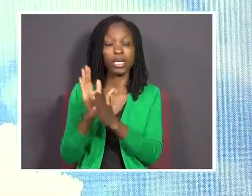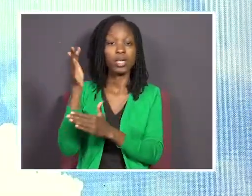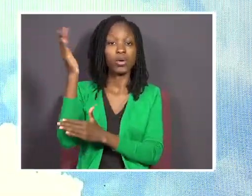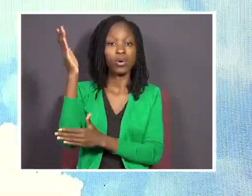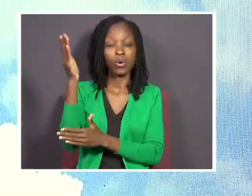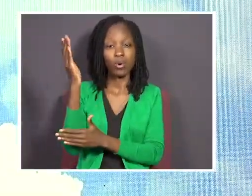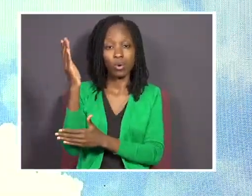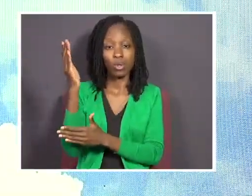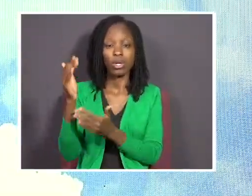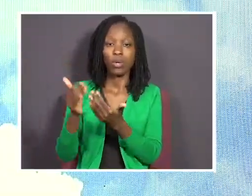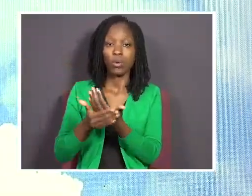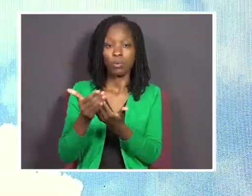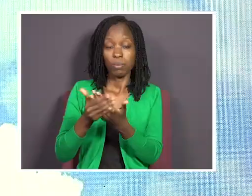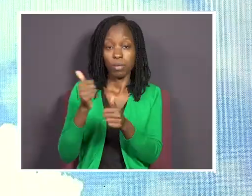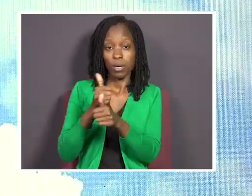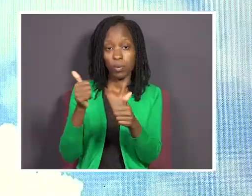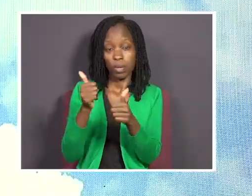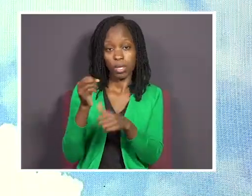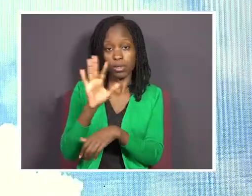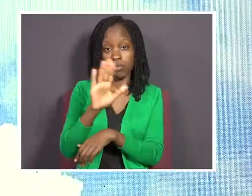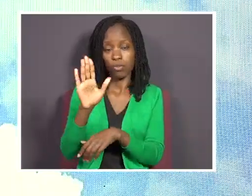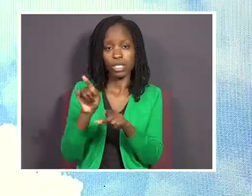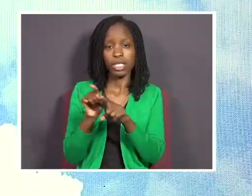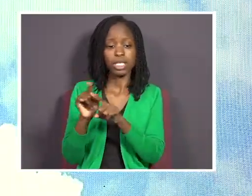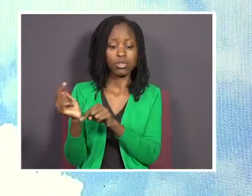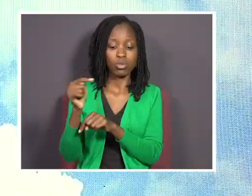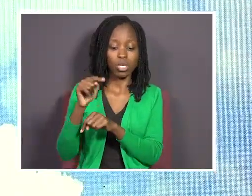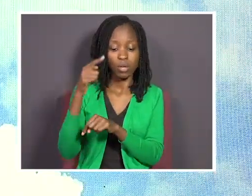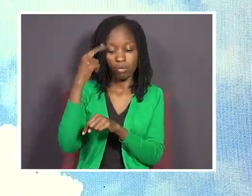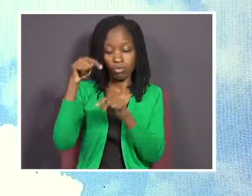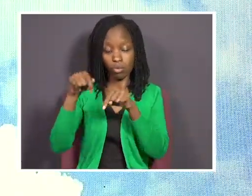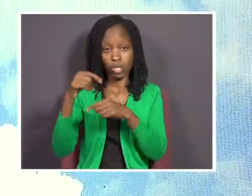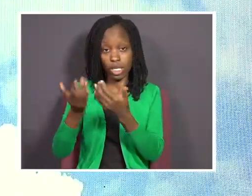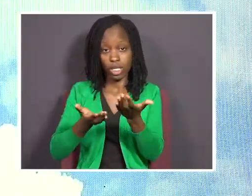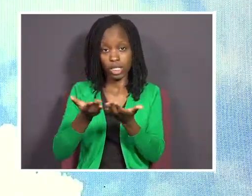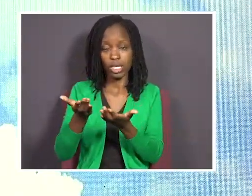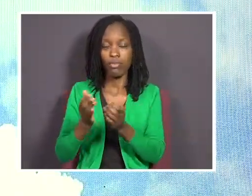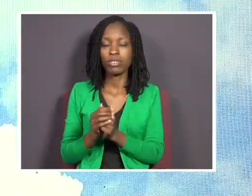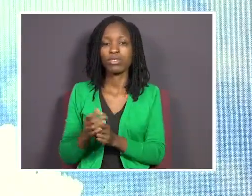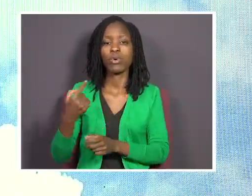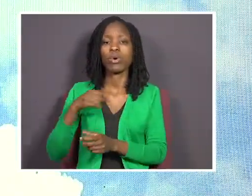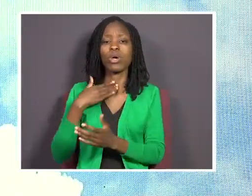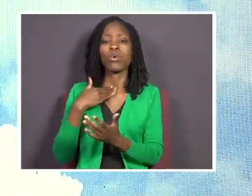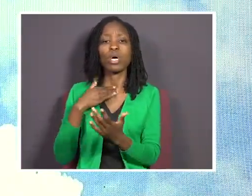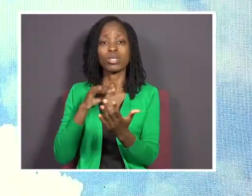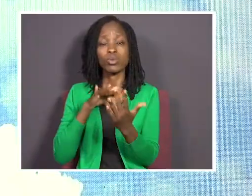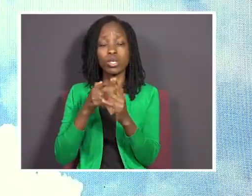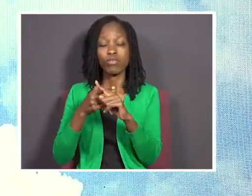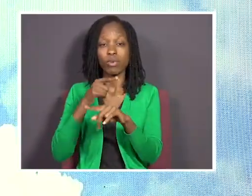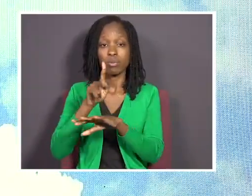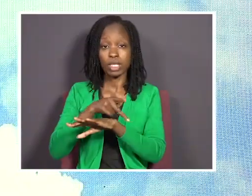taken good care of you as you come to this service today. We want to read from the book of